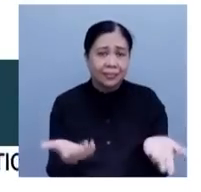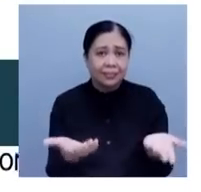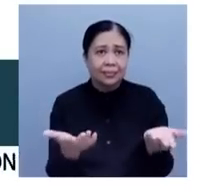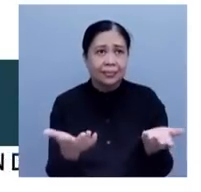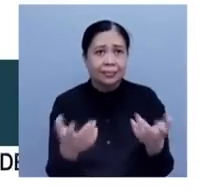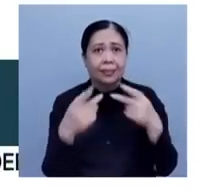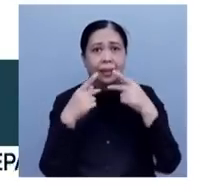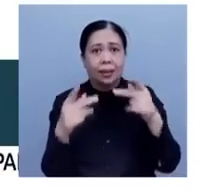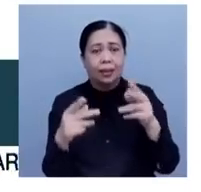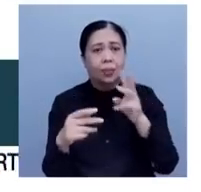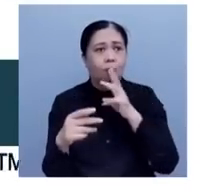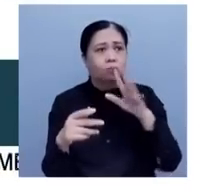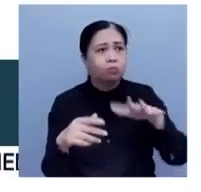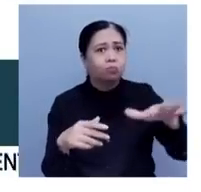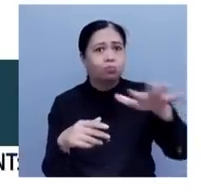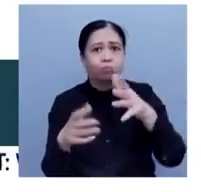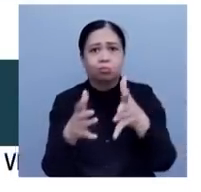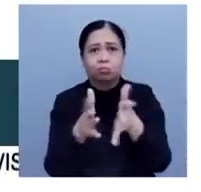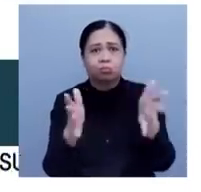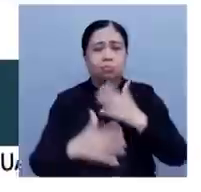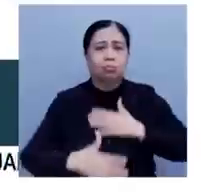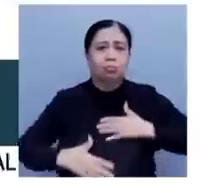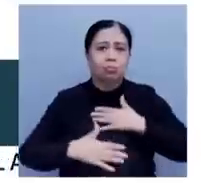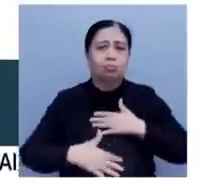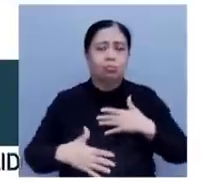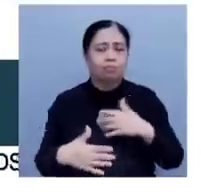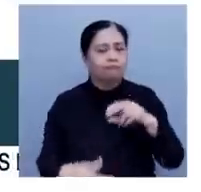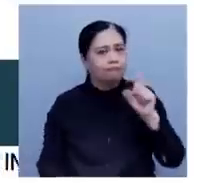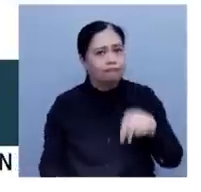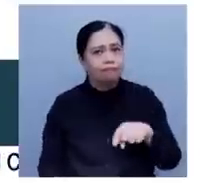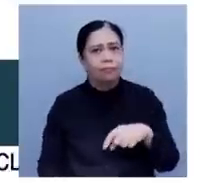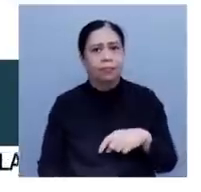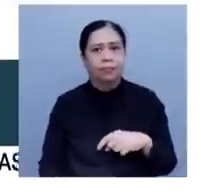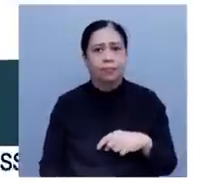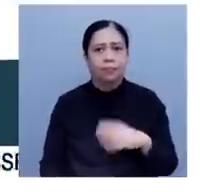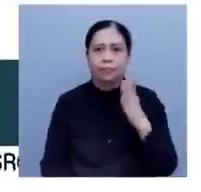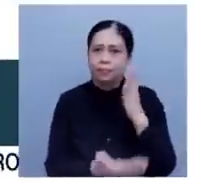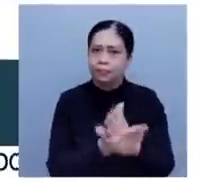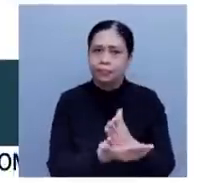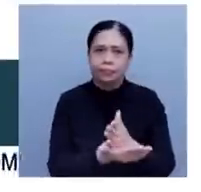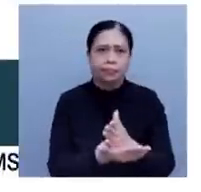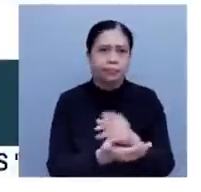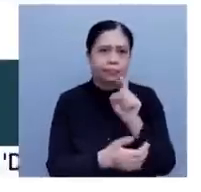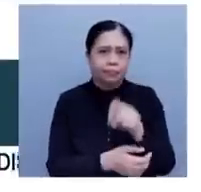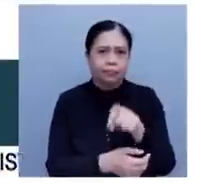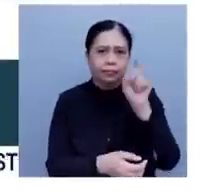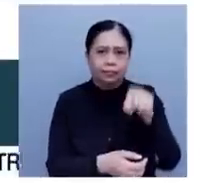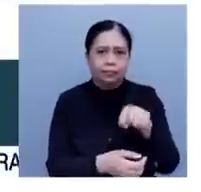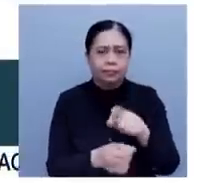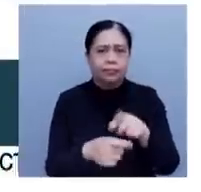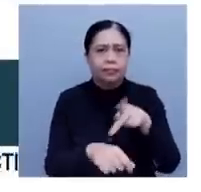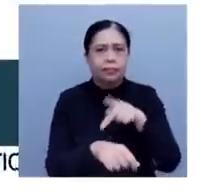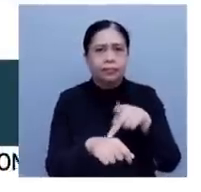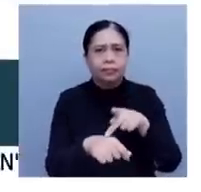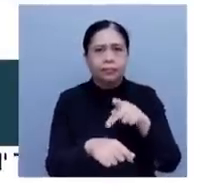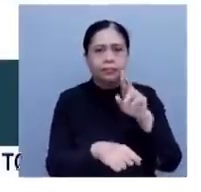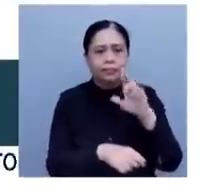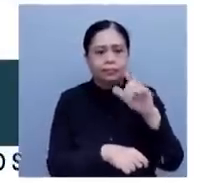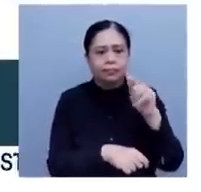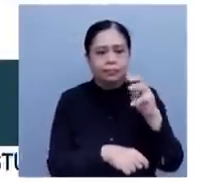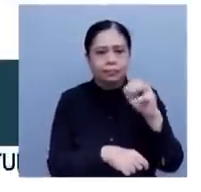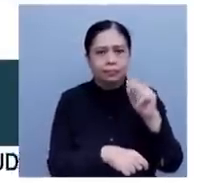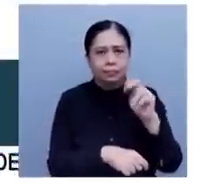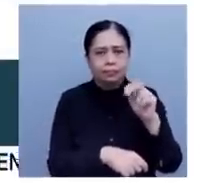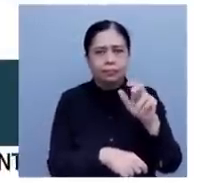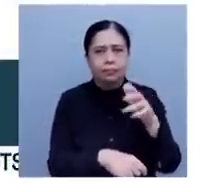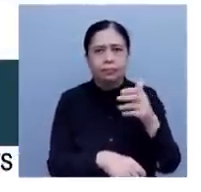public waters that we used to enjoy. Kailangan itigil na yan. Kailangan yung Philippine Reclamation Authority should